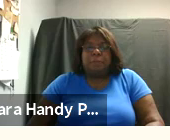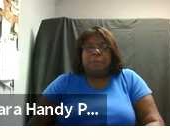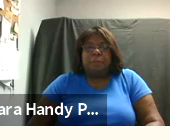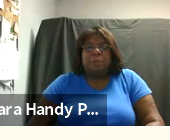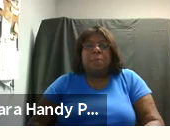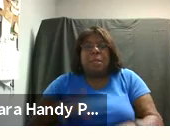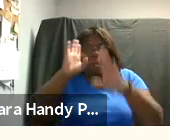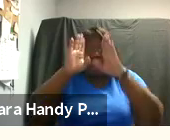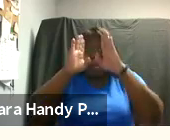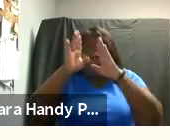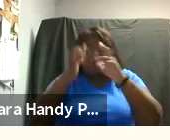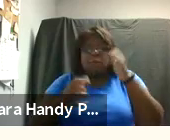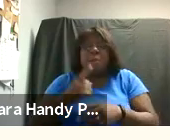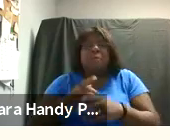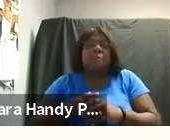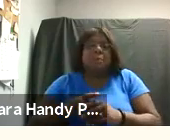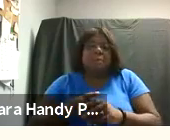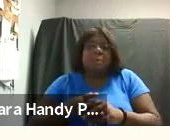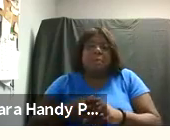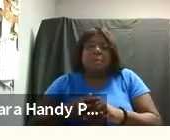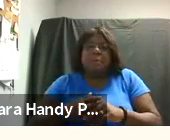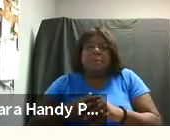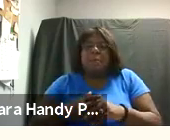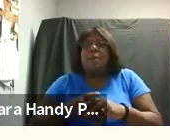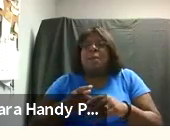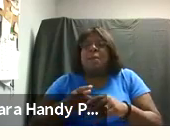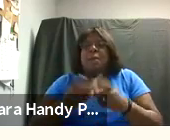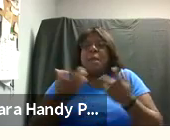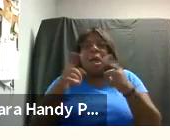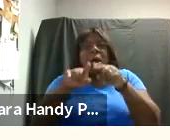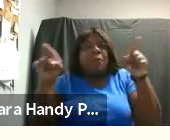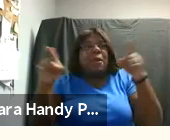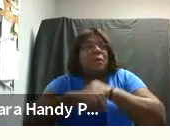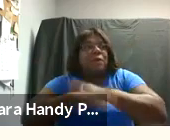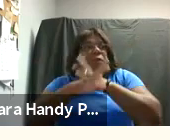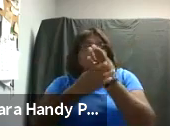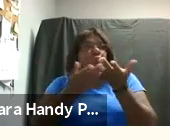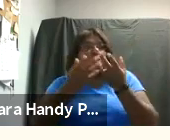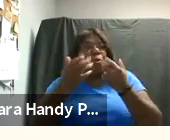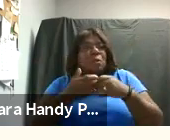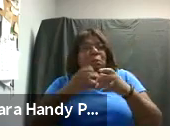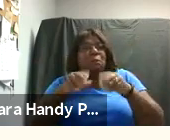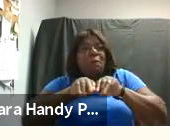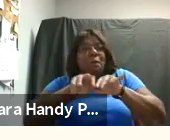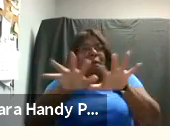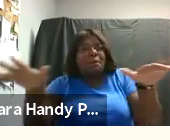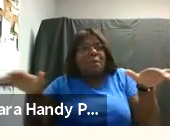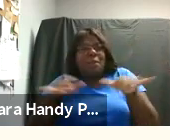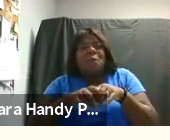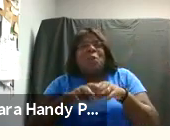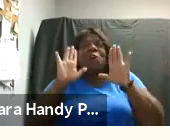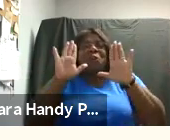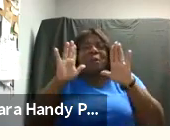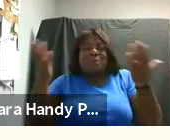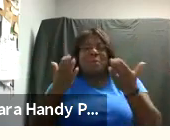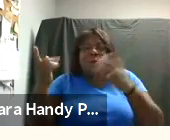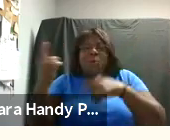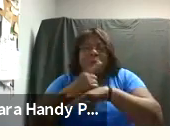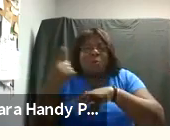Hello, everyone out there in virtual land. Great to be with you today.